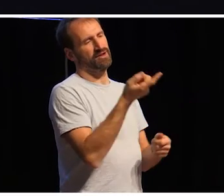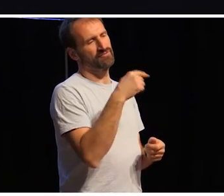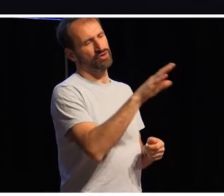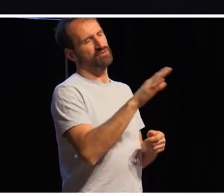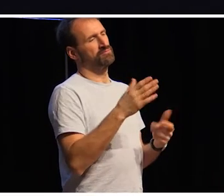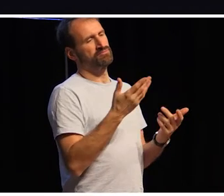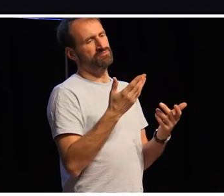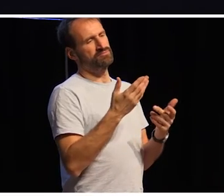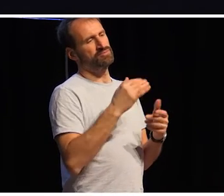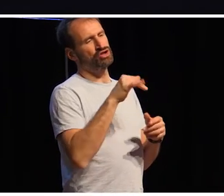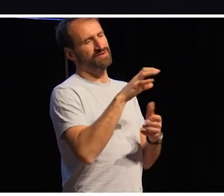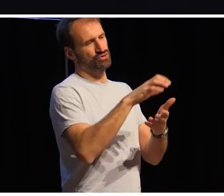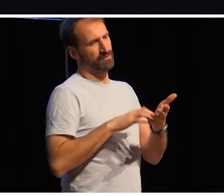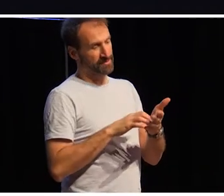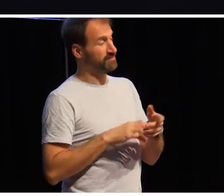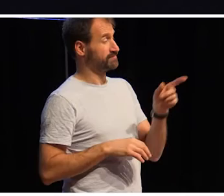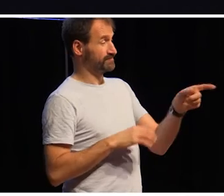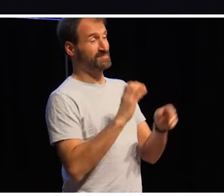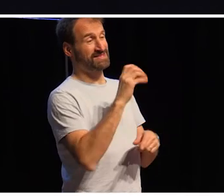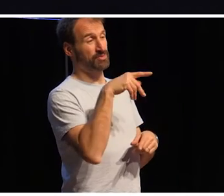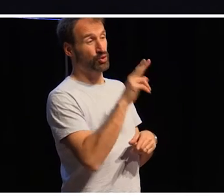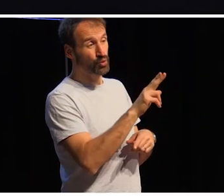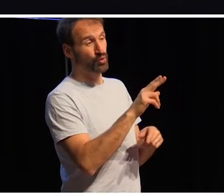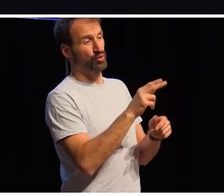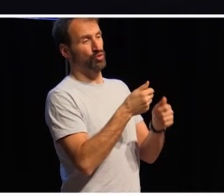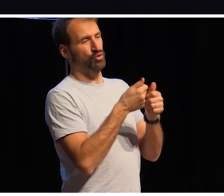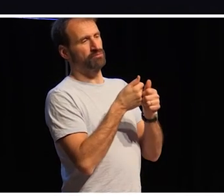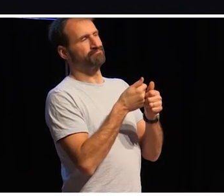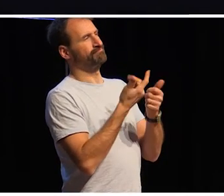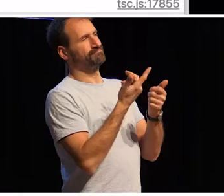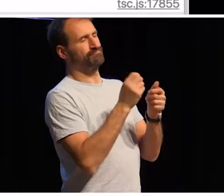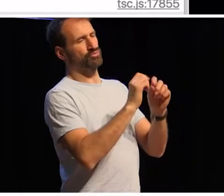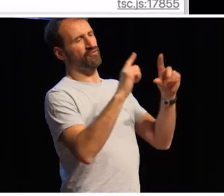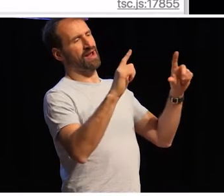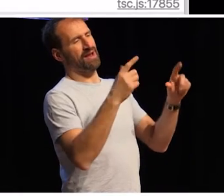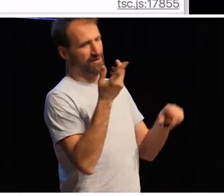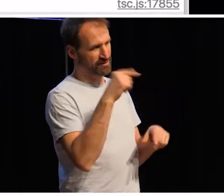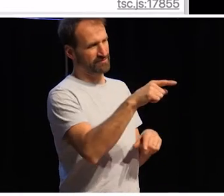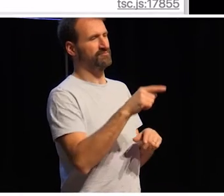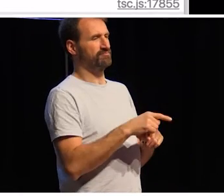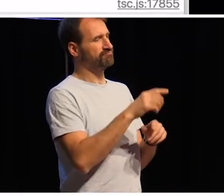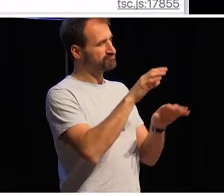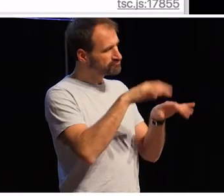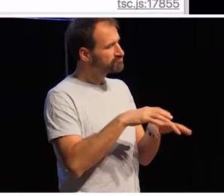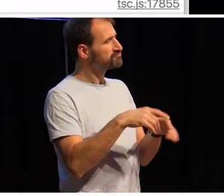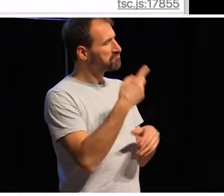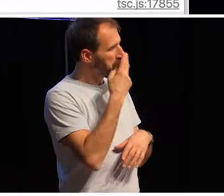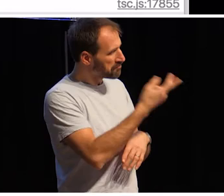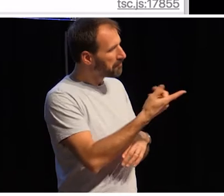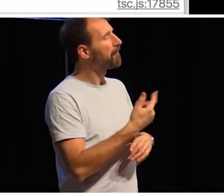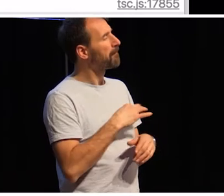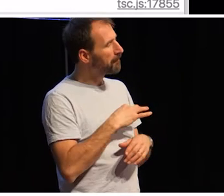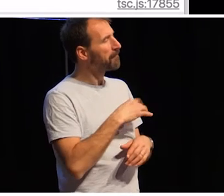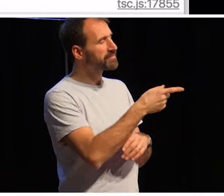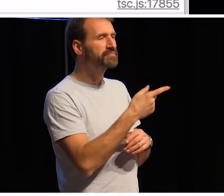So here I recorded a CPU profile of compiling some TypeScript. And then as you do that, you see, okay, these functions are being run a lot, and that might